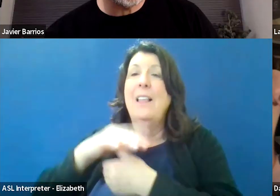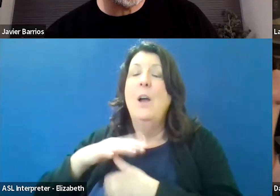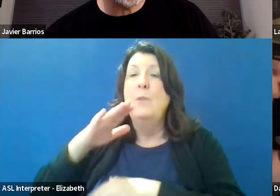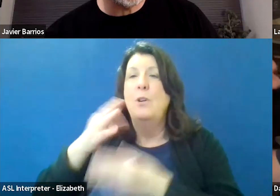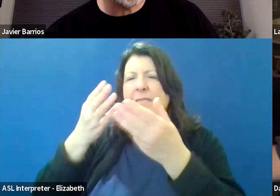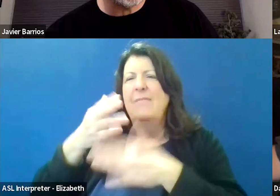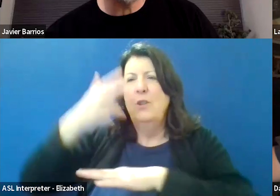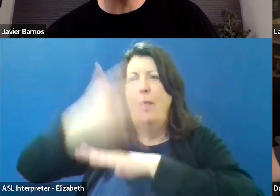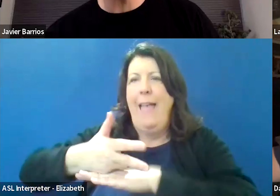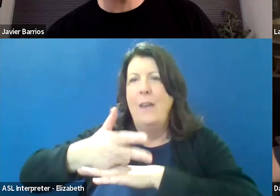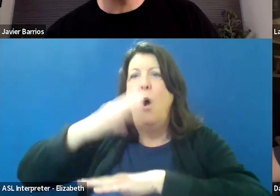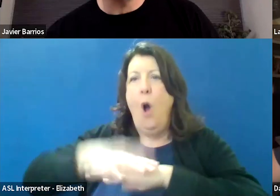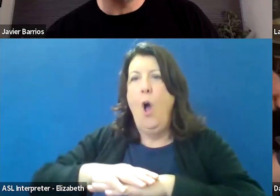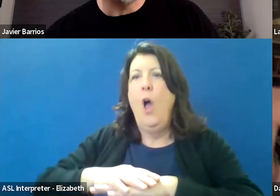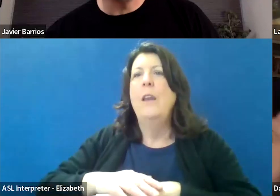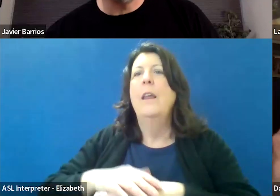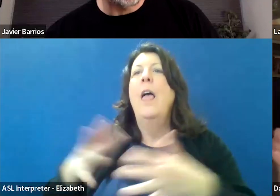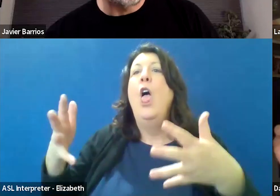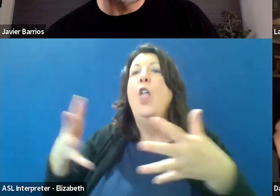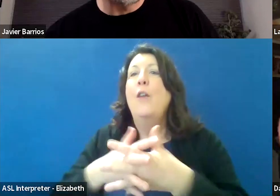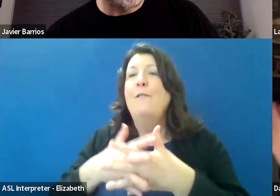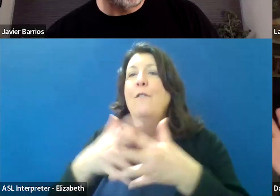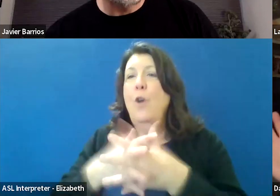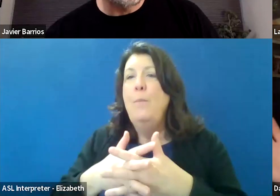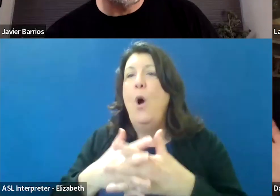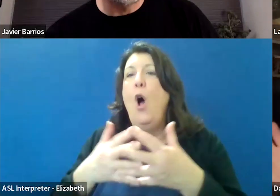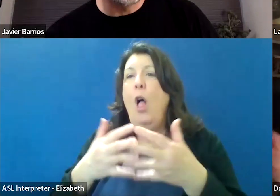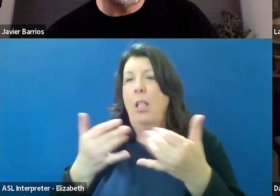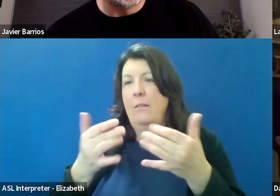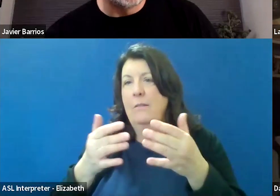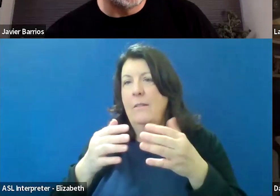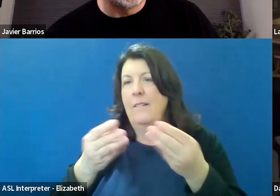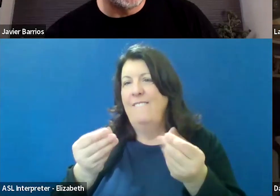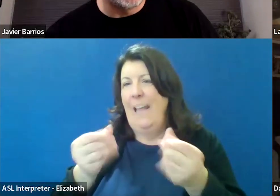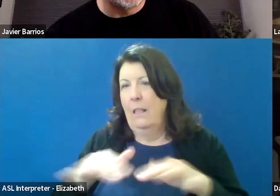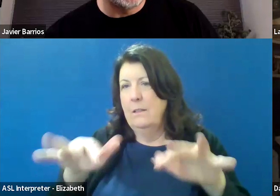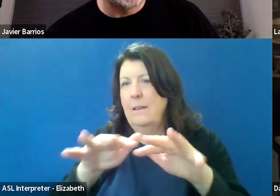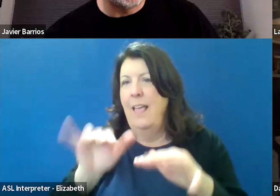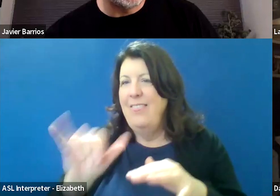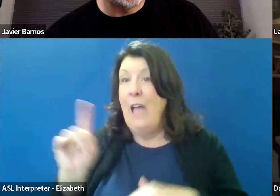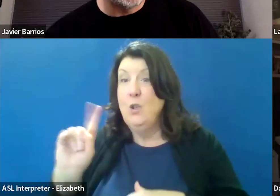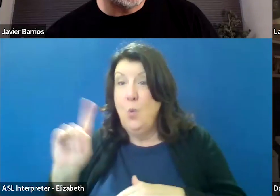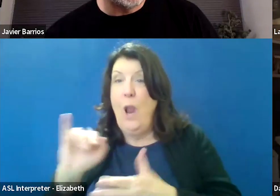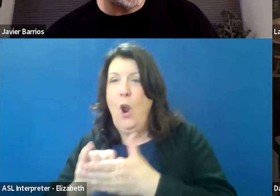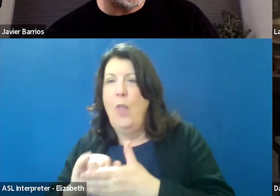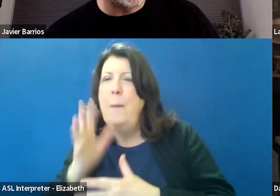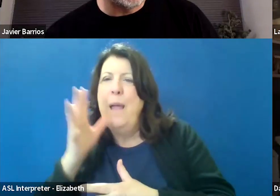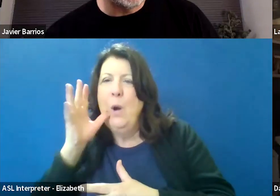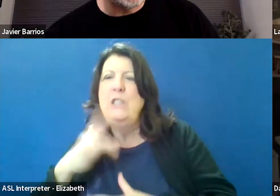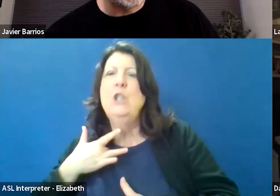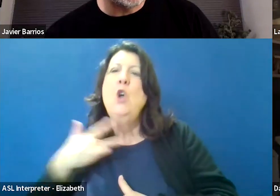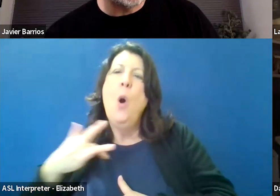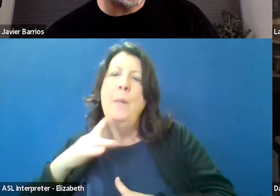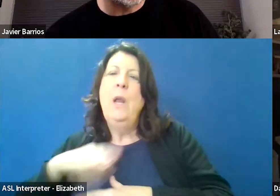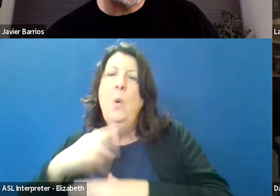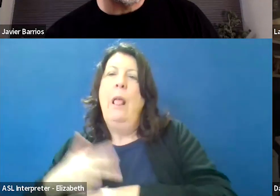parents normally land their helicopters." So I felt super vindicated that way. So once we got past the helicopter thing, it was about what was